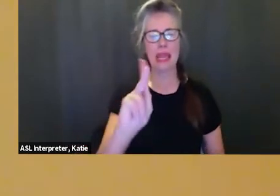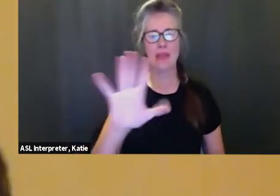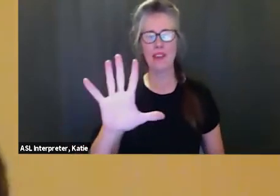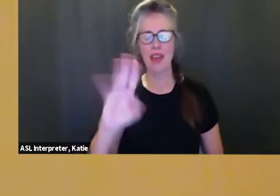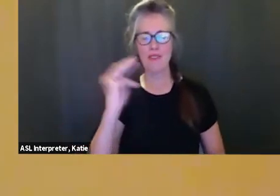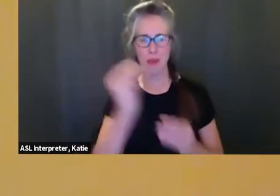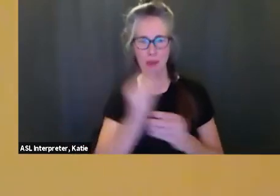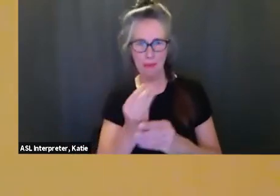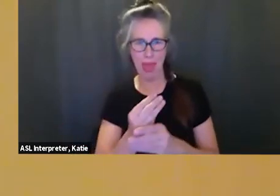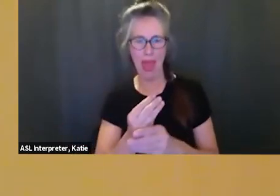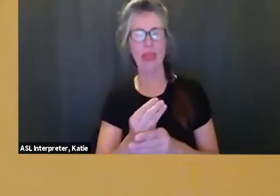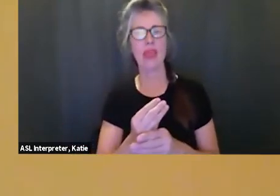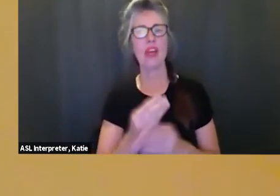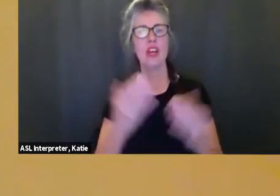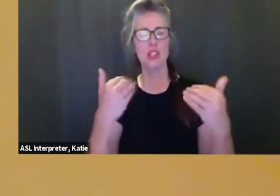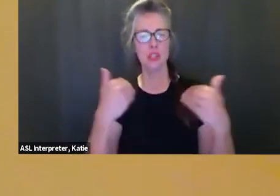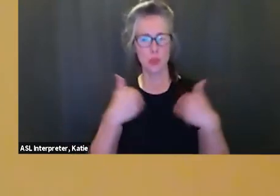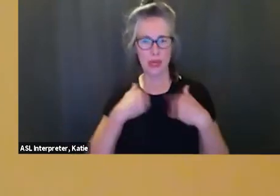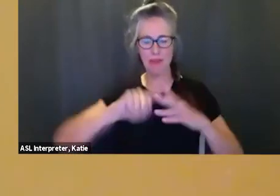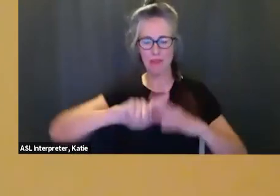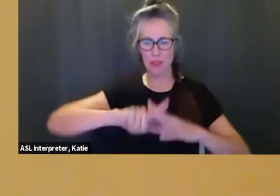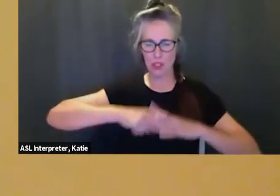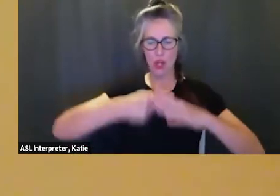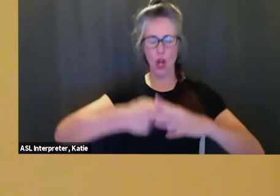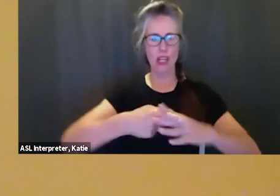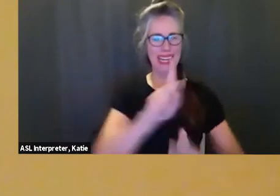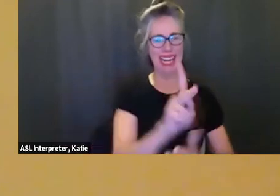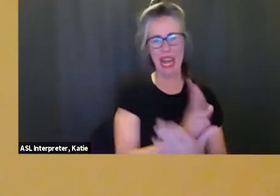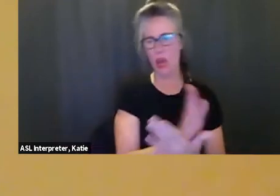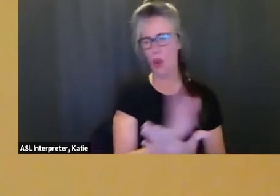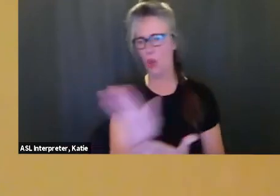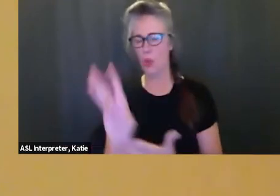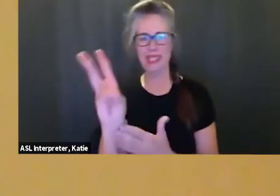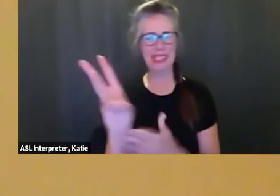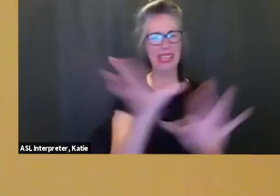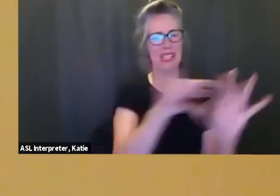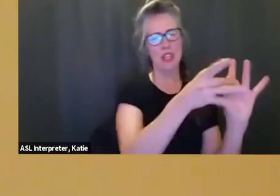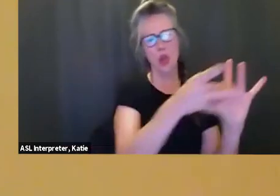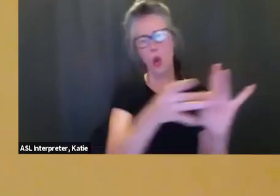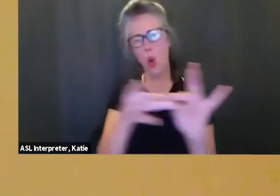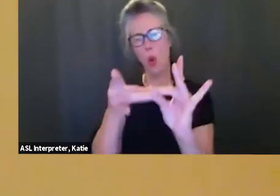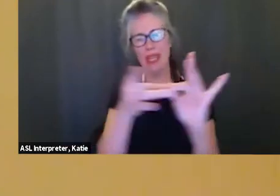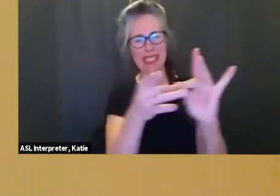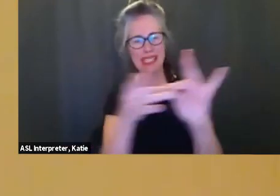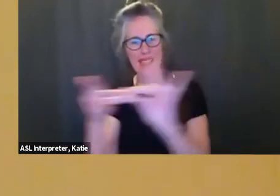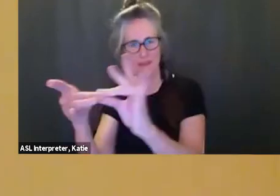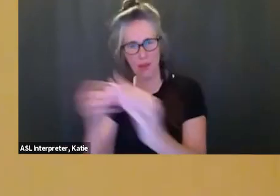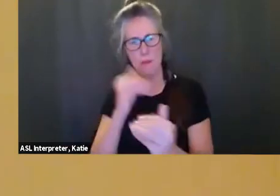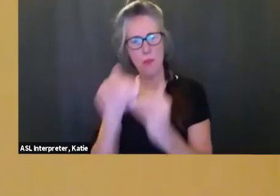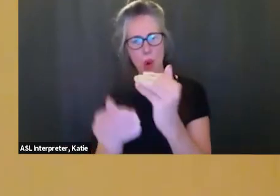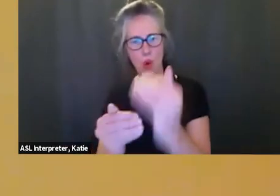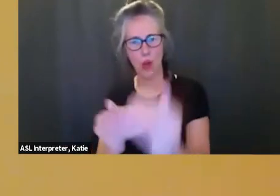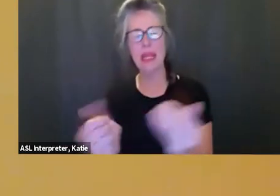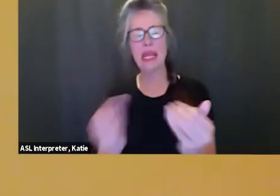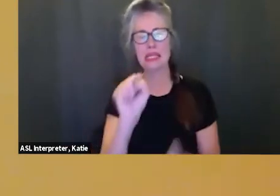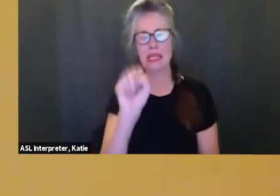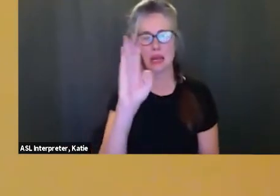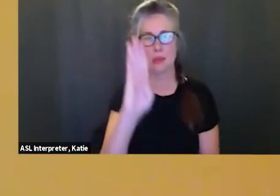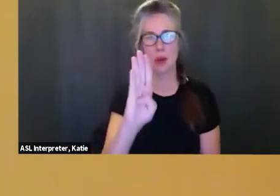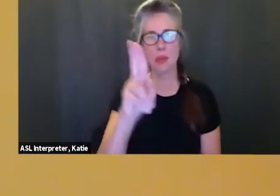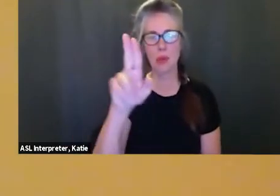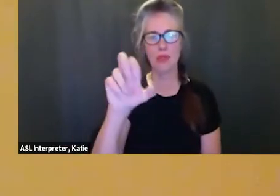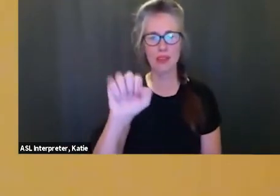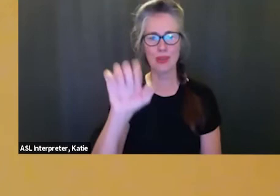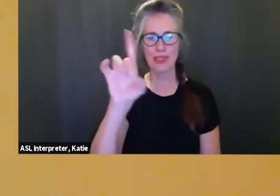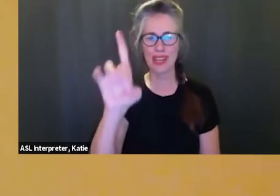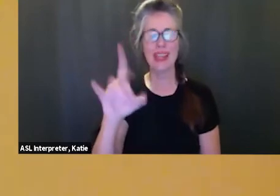math, so that we can have that K through 6 cohesive program in Santa Barbara Unified. So I want to leave it there, either